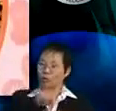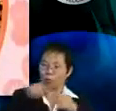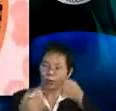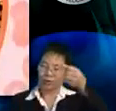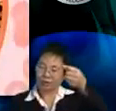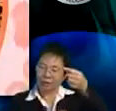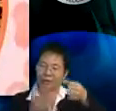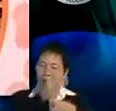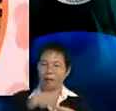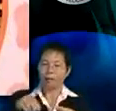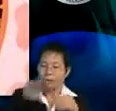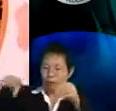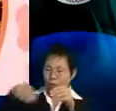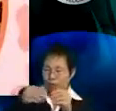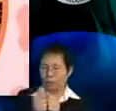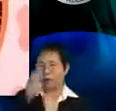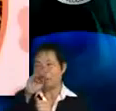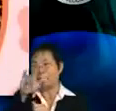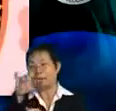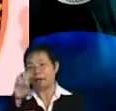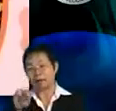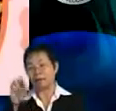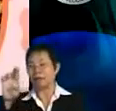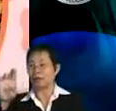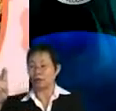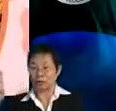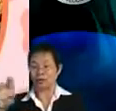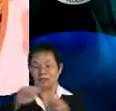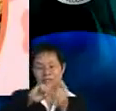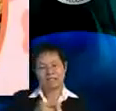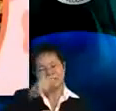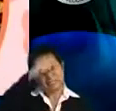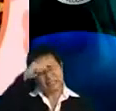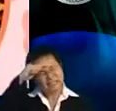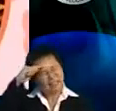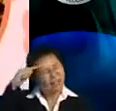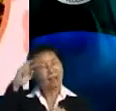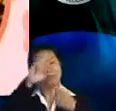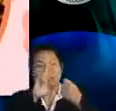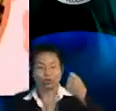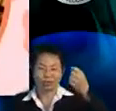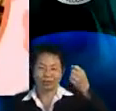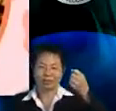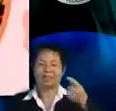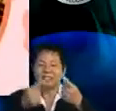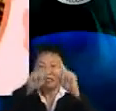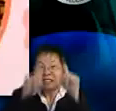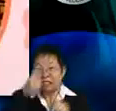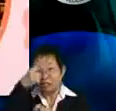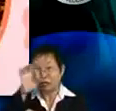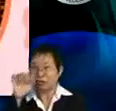heated and mixed with Millen's reagent, will turn dark red. Test for